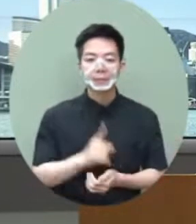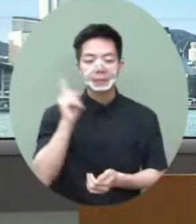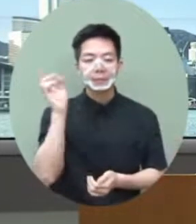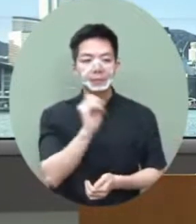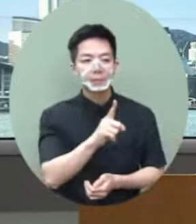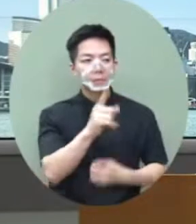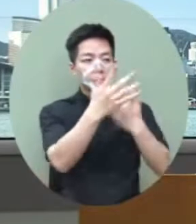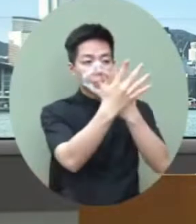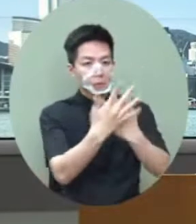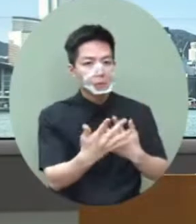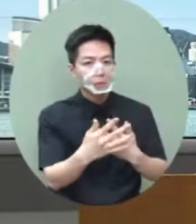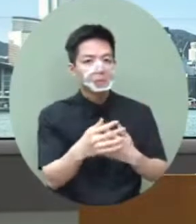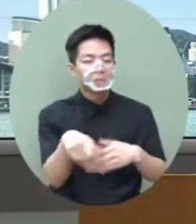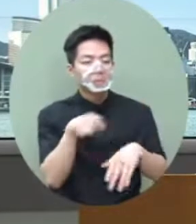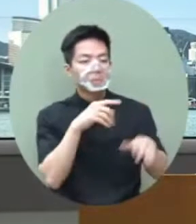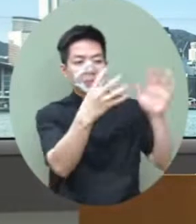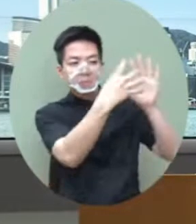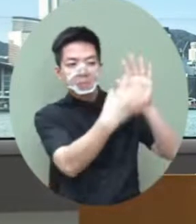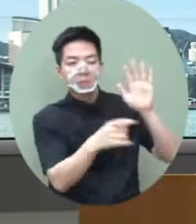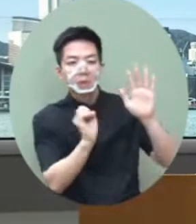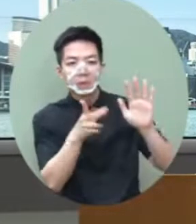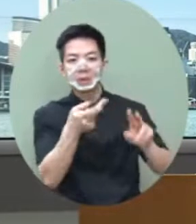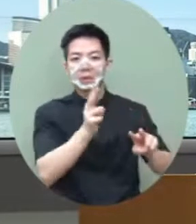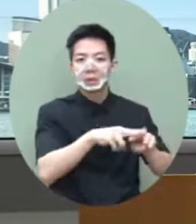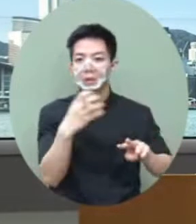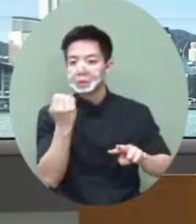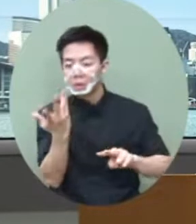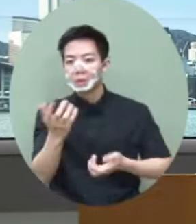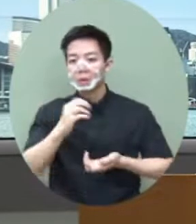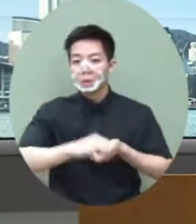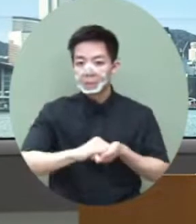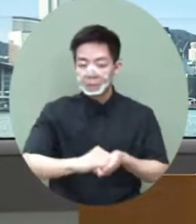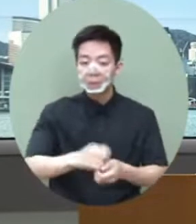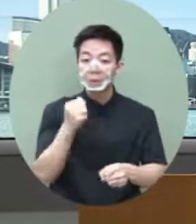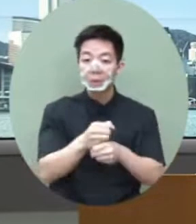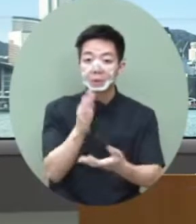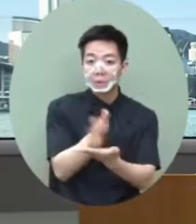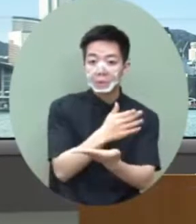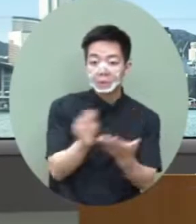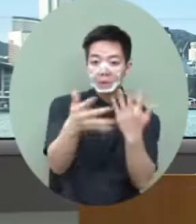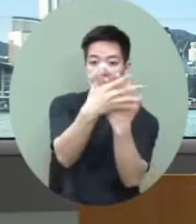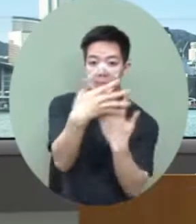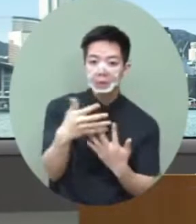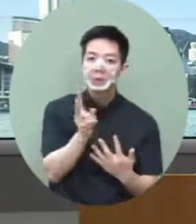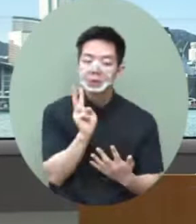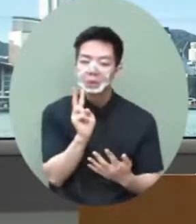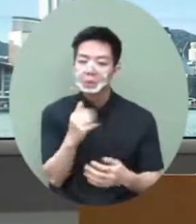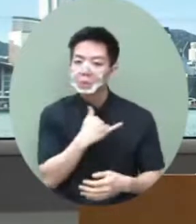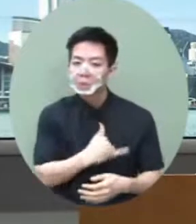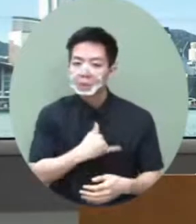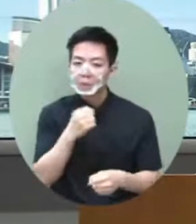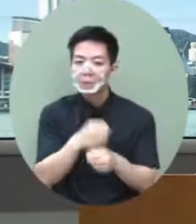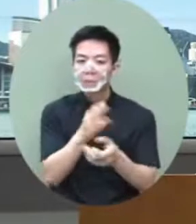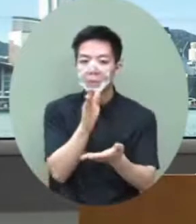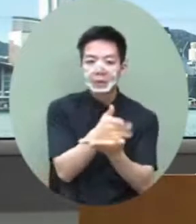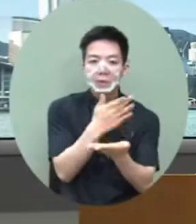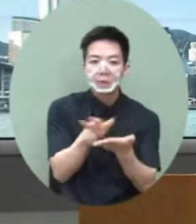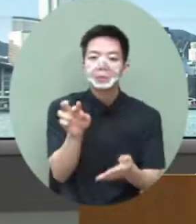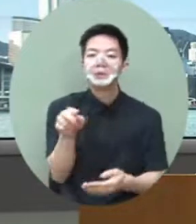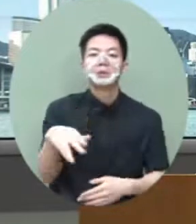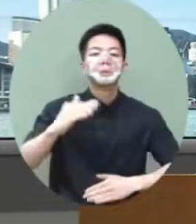Orange. There is an information setting out a division of labor